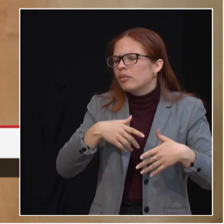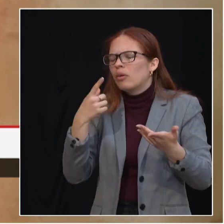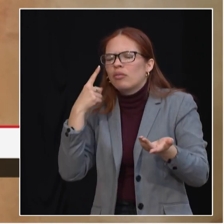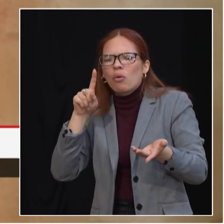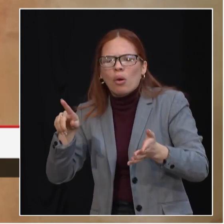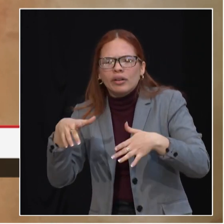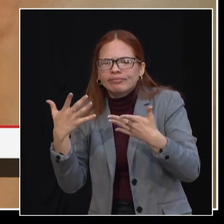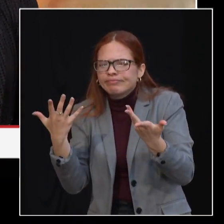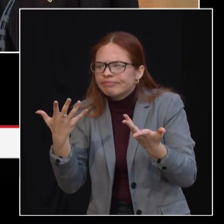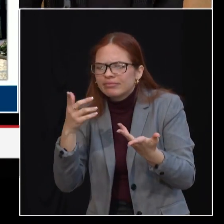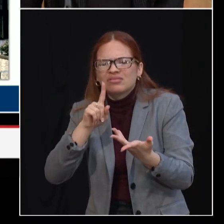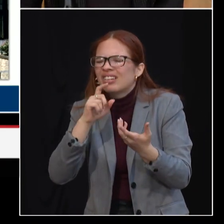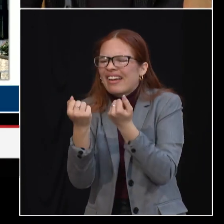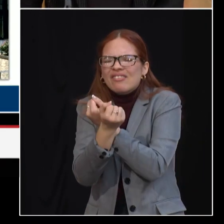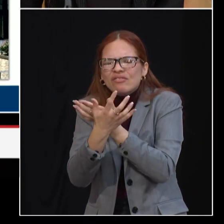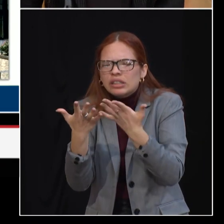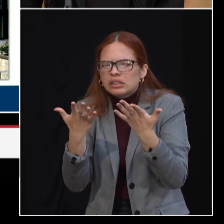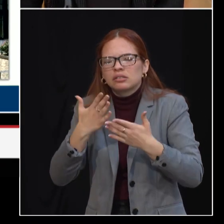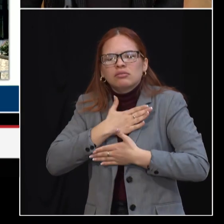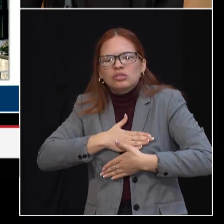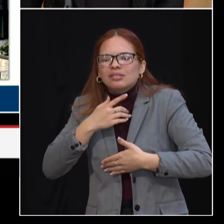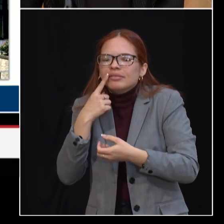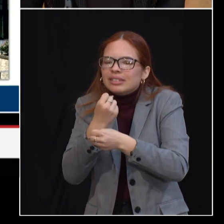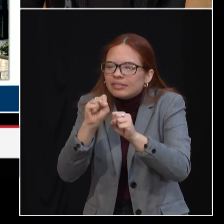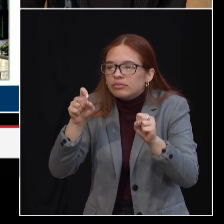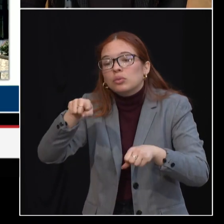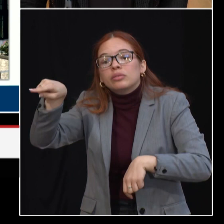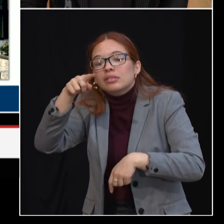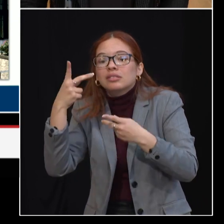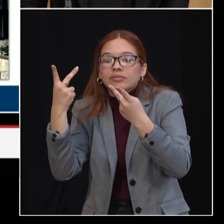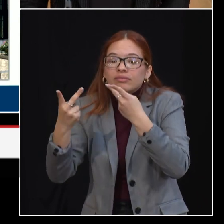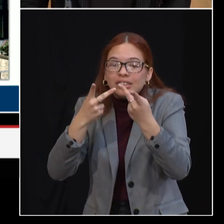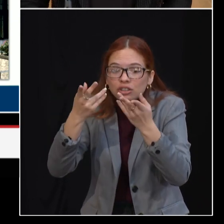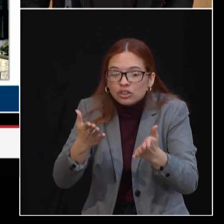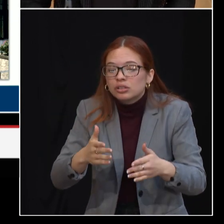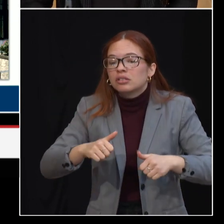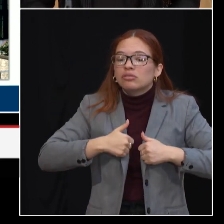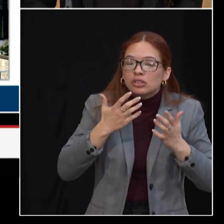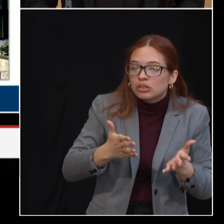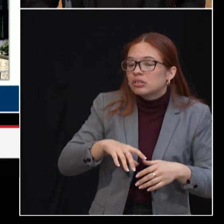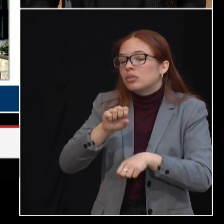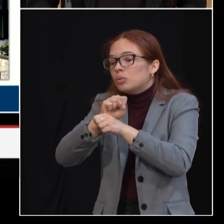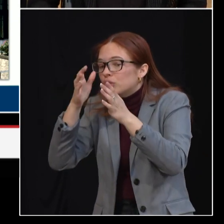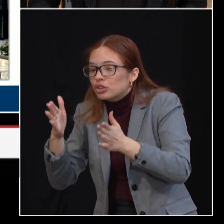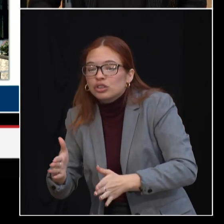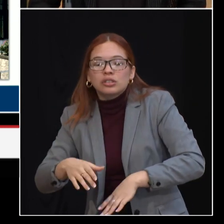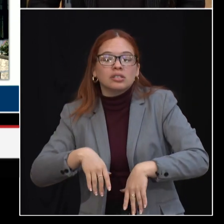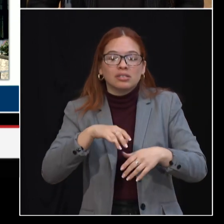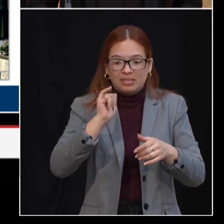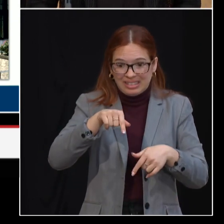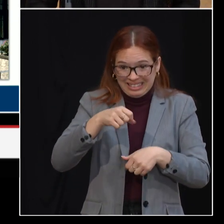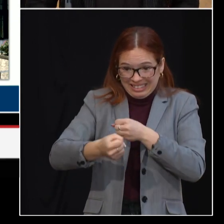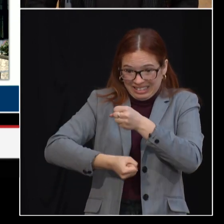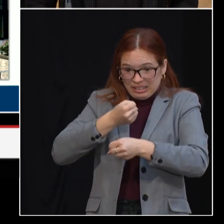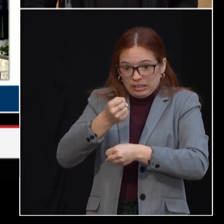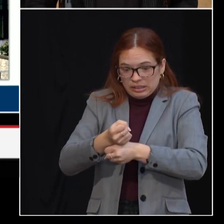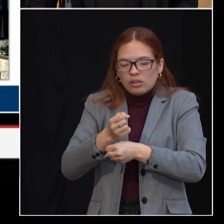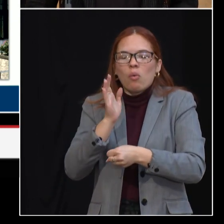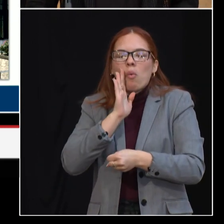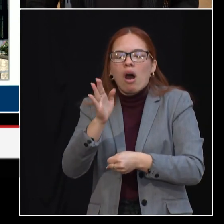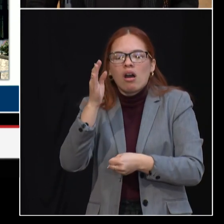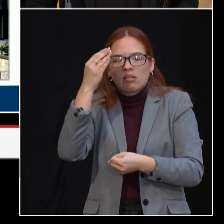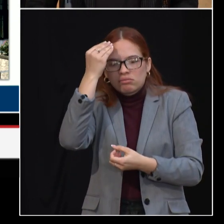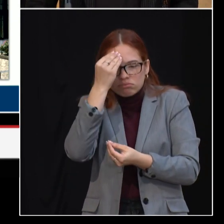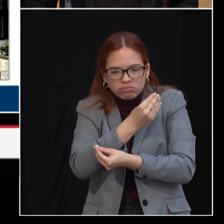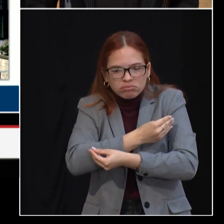and visitors. By the end of this year, 2023, we will release a final downtown public realm plan that